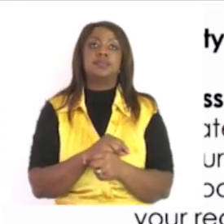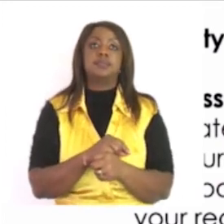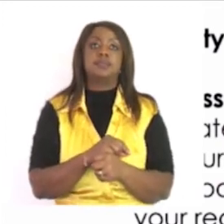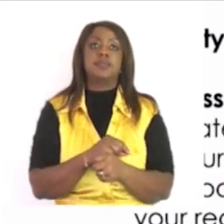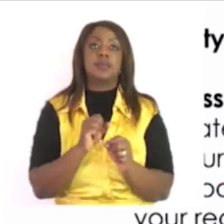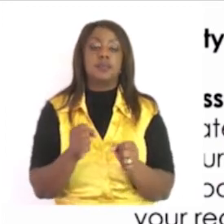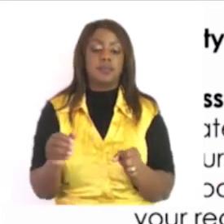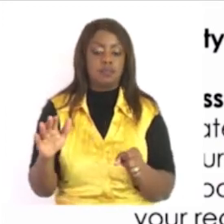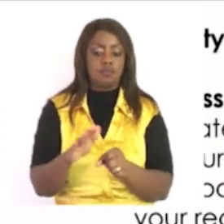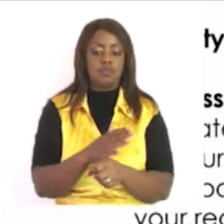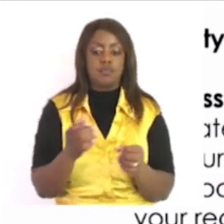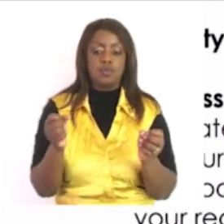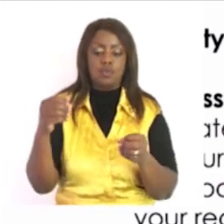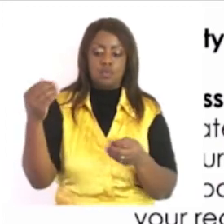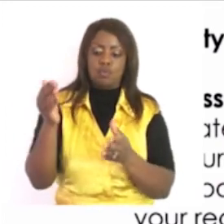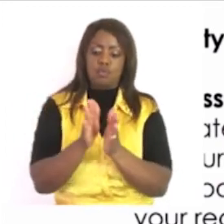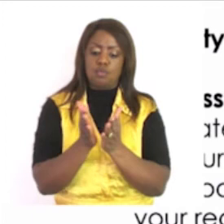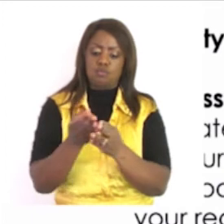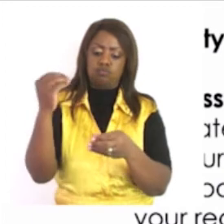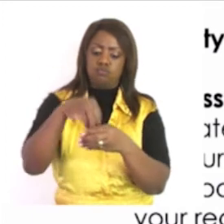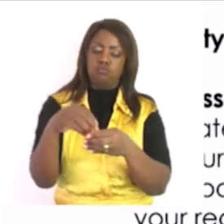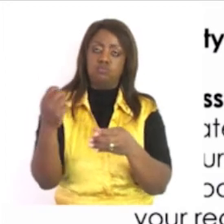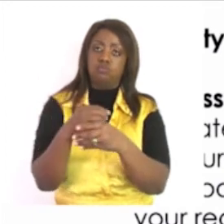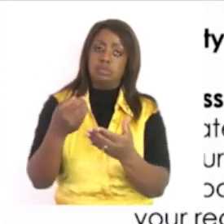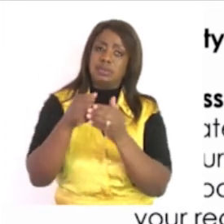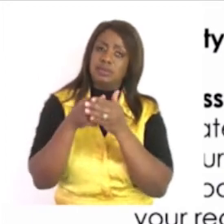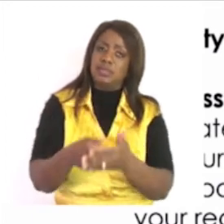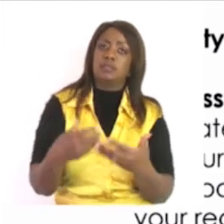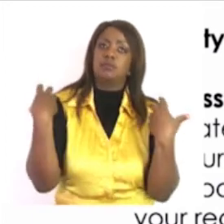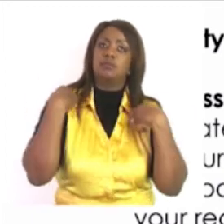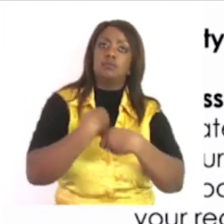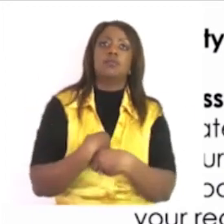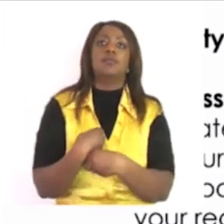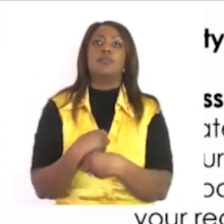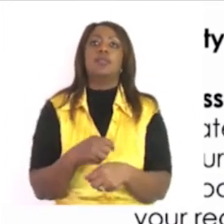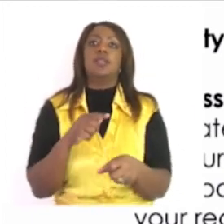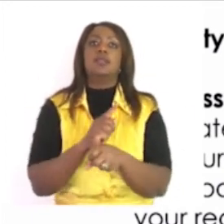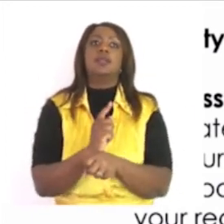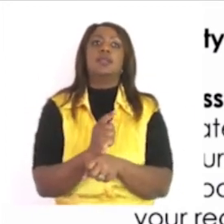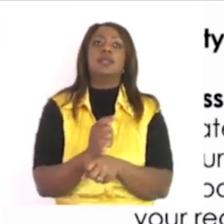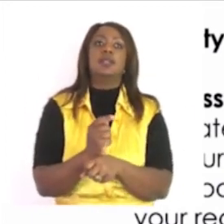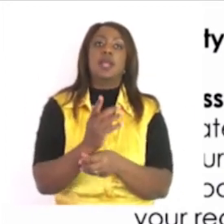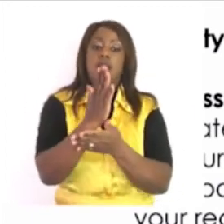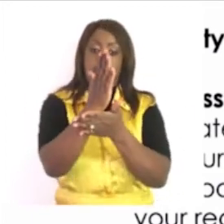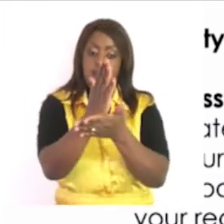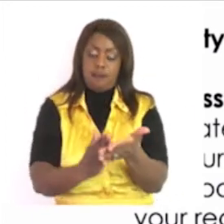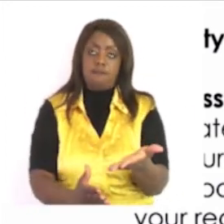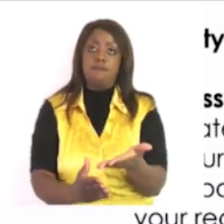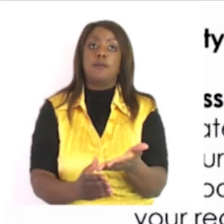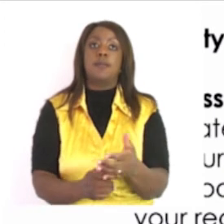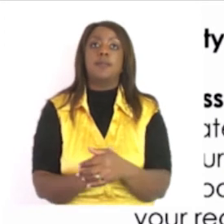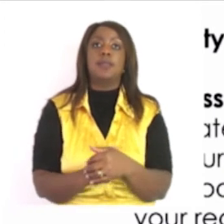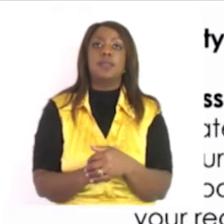of books. The second measurement, you need to have the books. And the third,